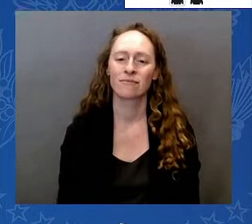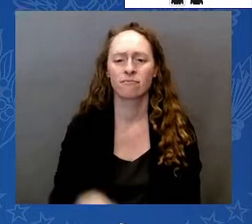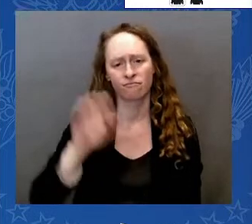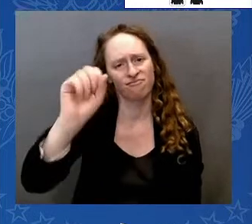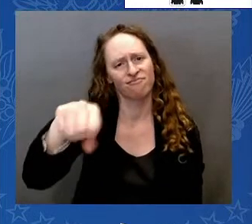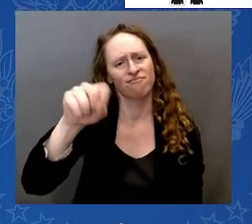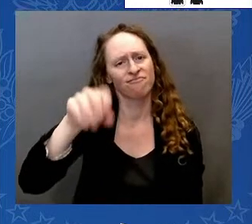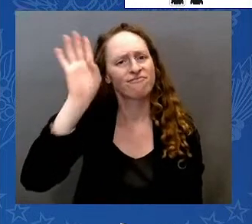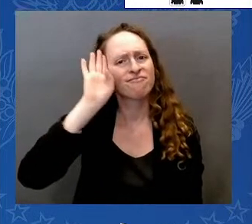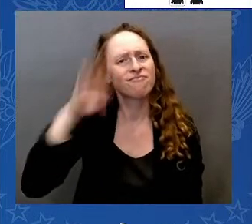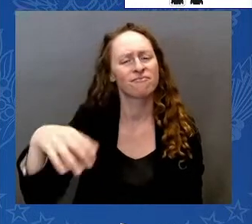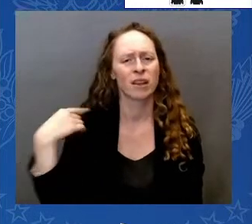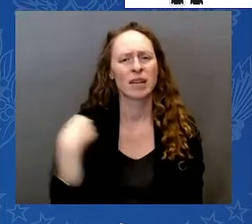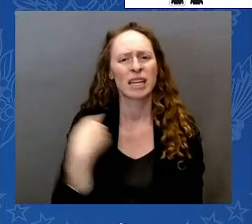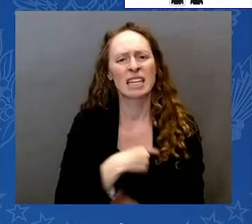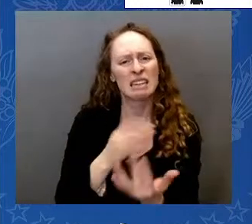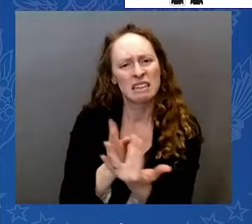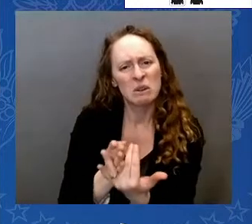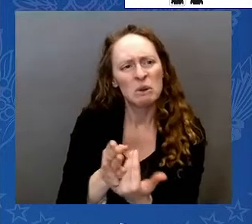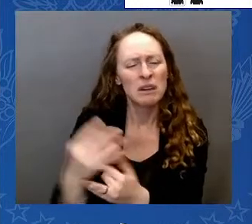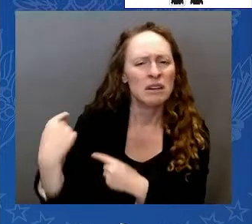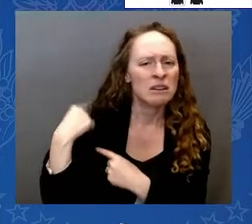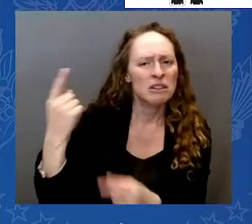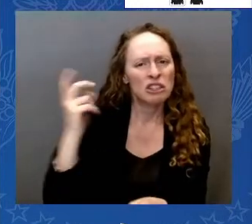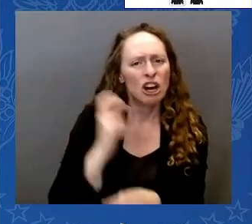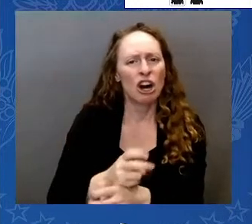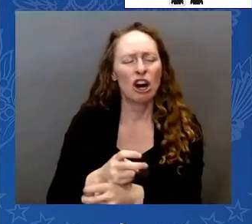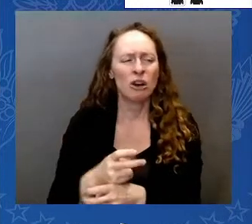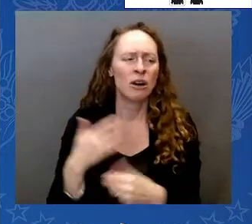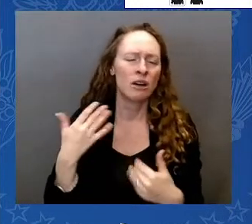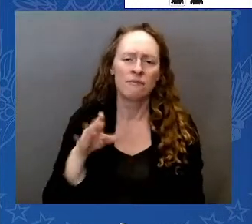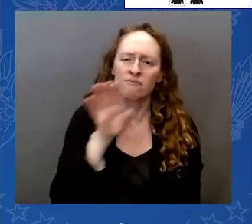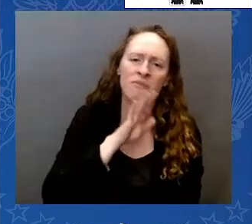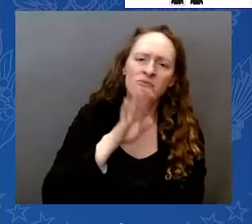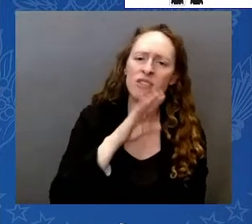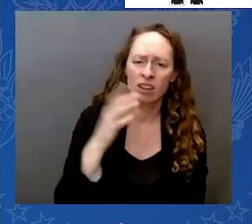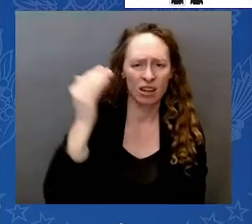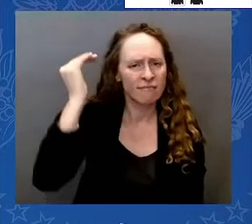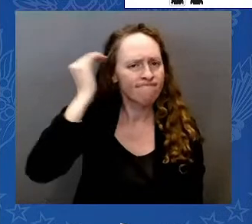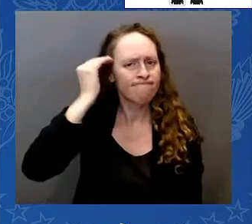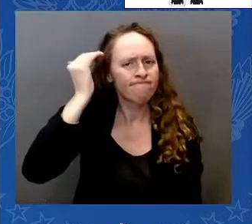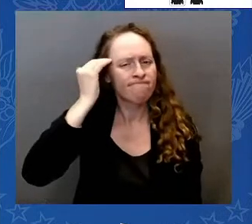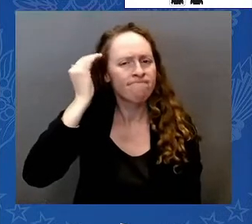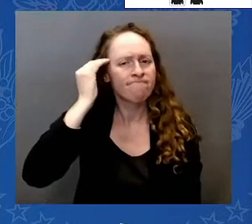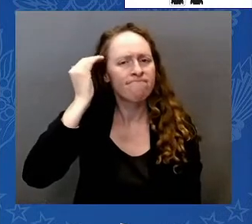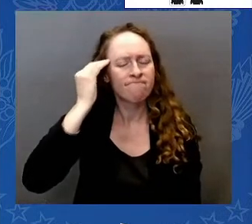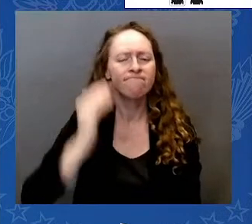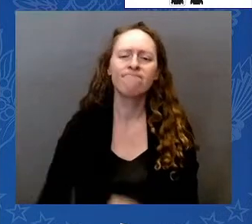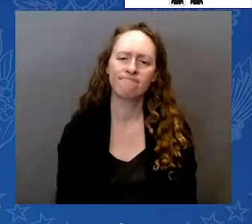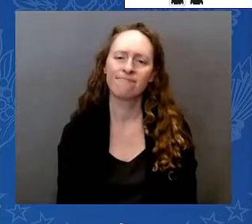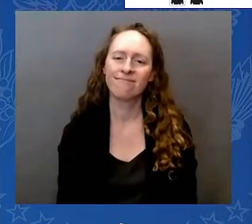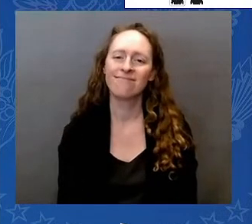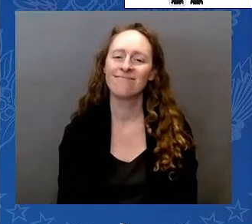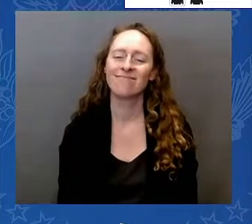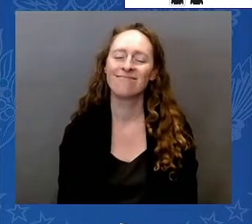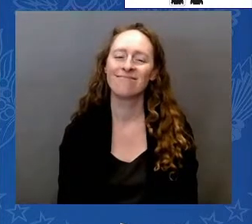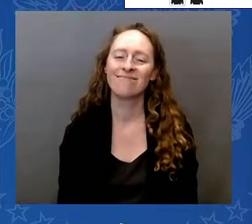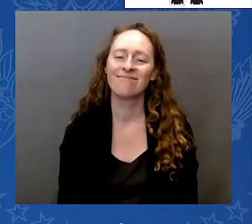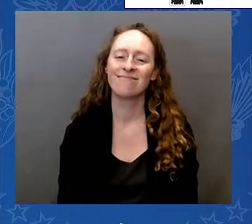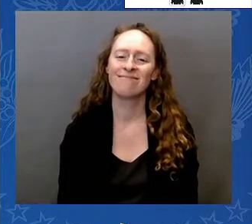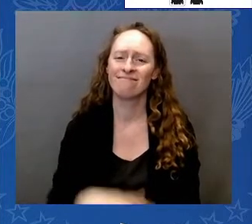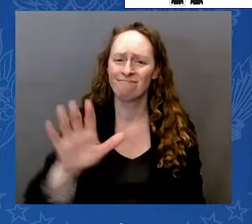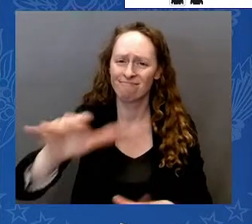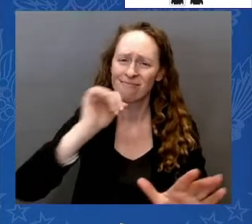tough for many. There's also a bright spot where America is reasserting its power, where Americans are